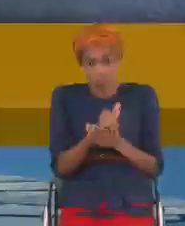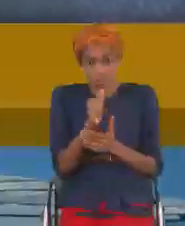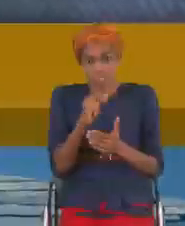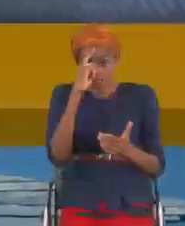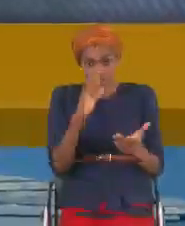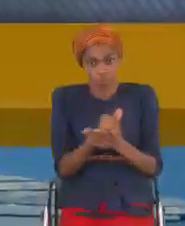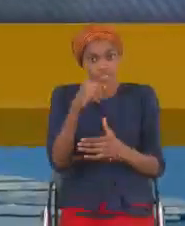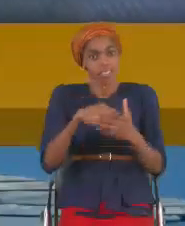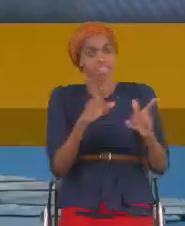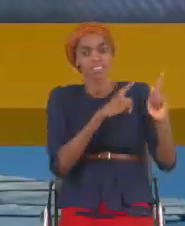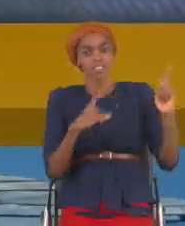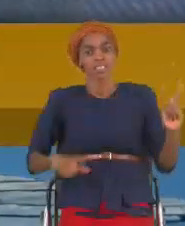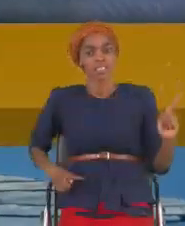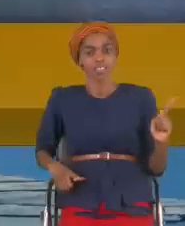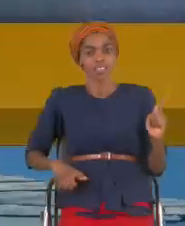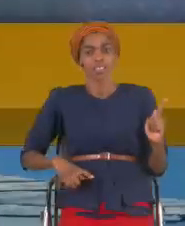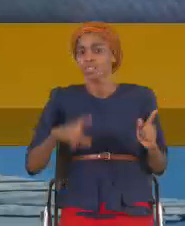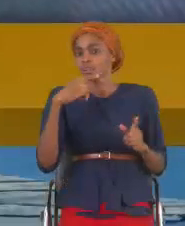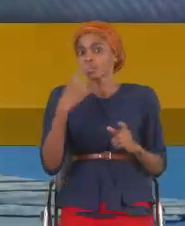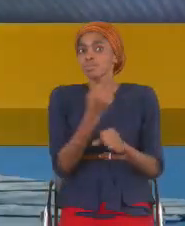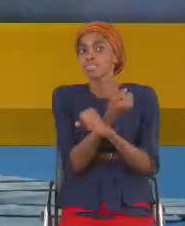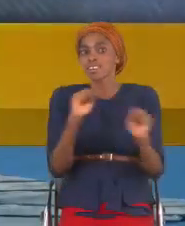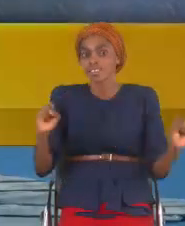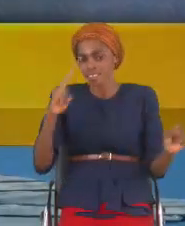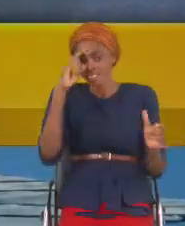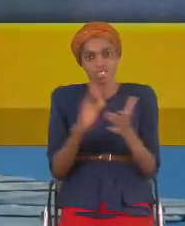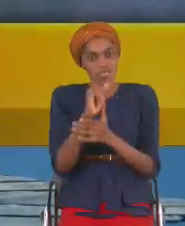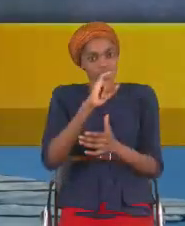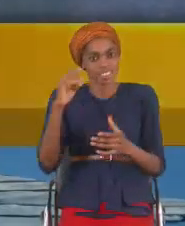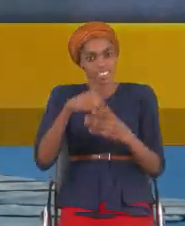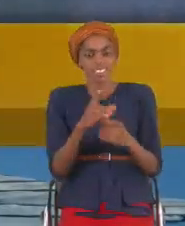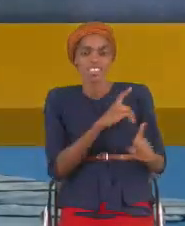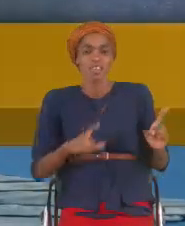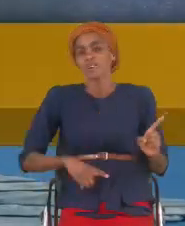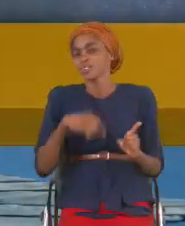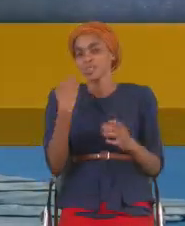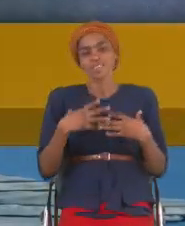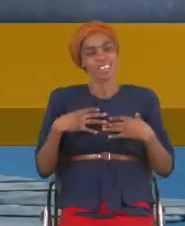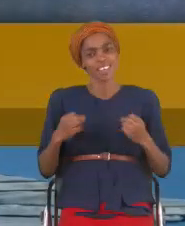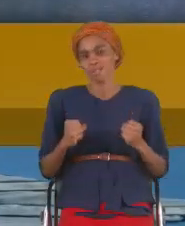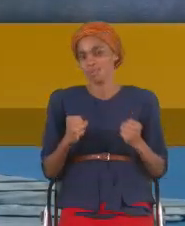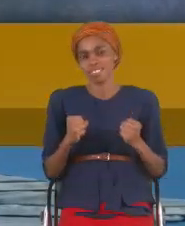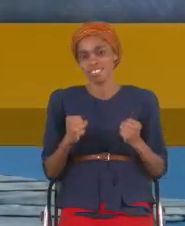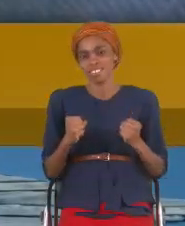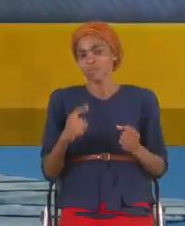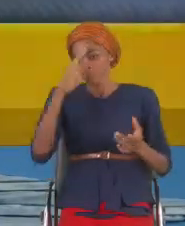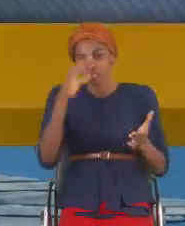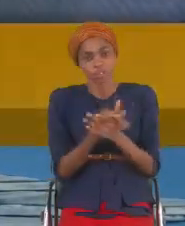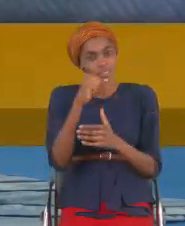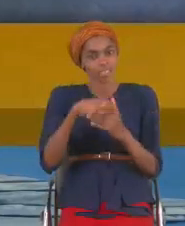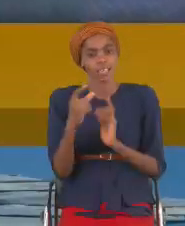in the Lord who saves. Trusting in the Lord who heals. Trusting